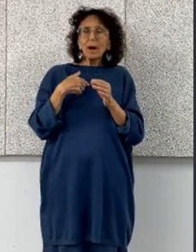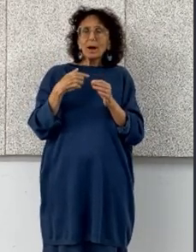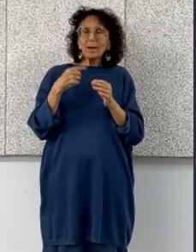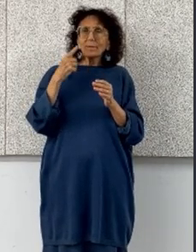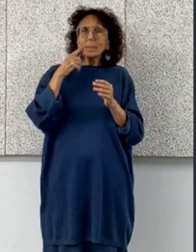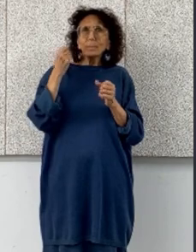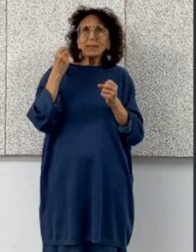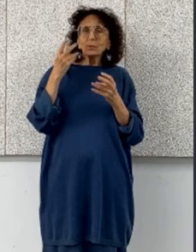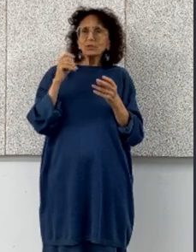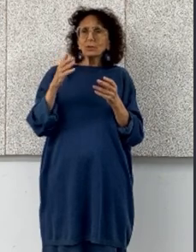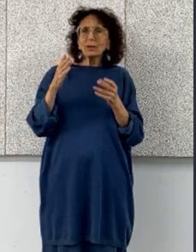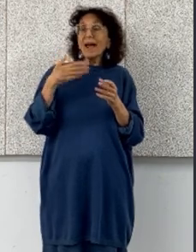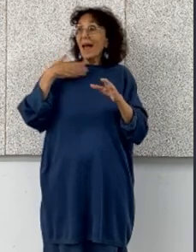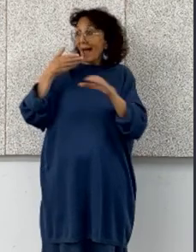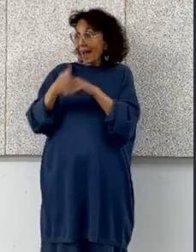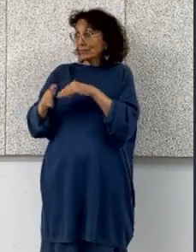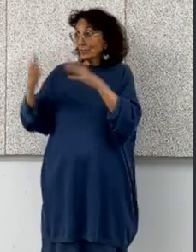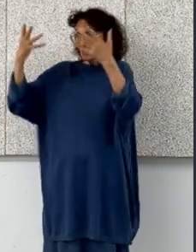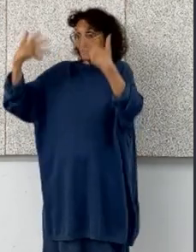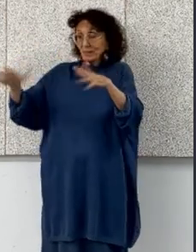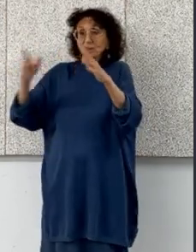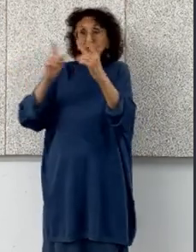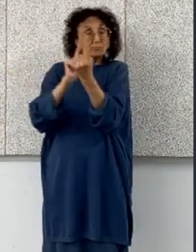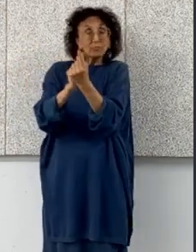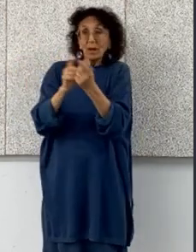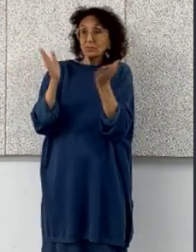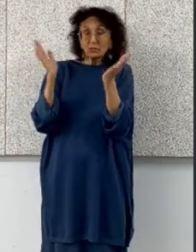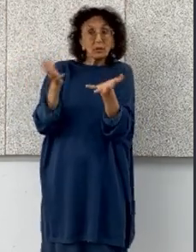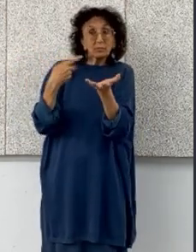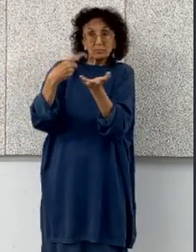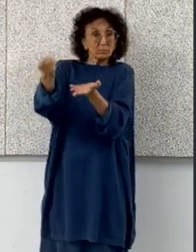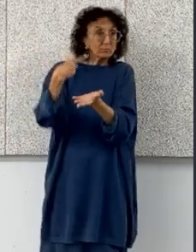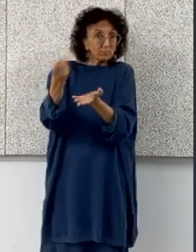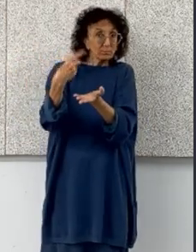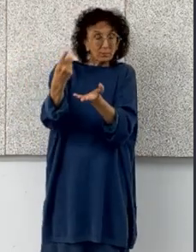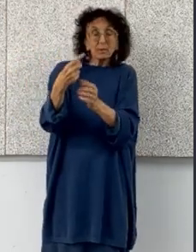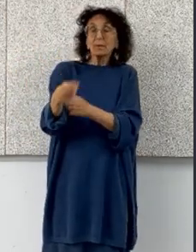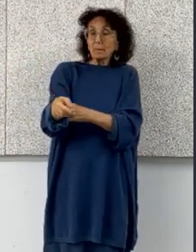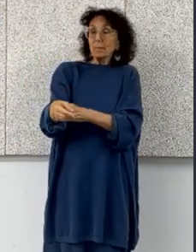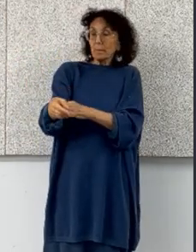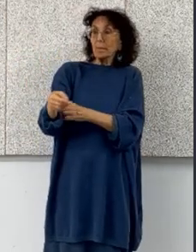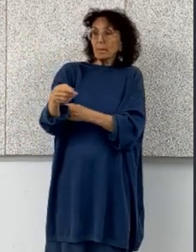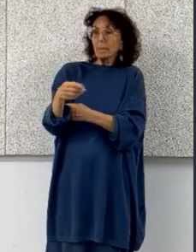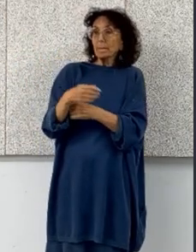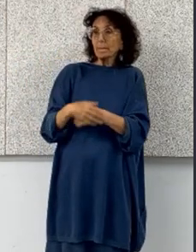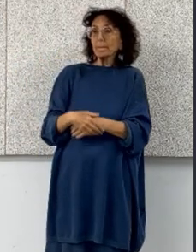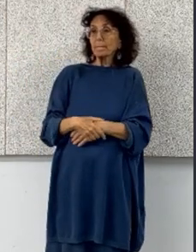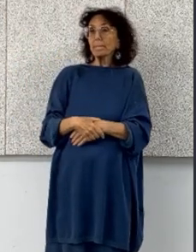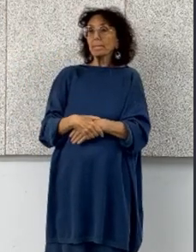I'm happy to chat with you about, you know, later, but, you know,